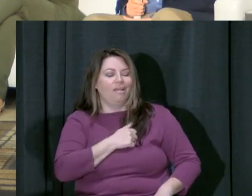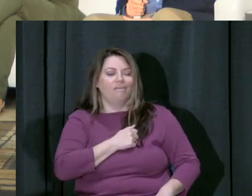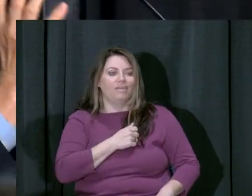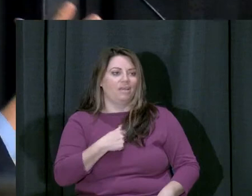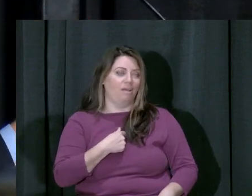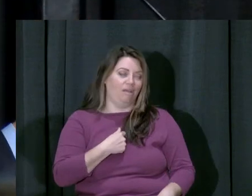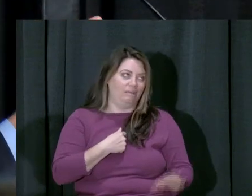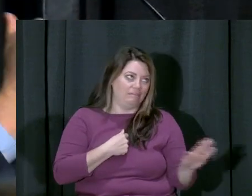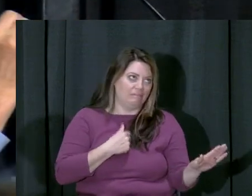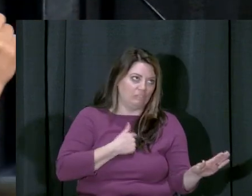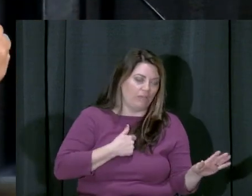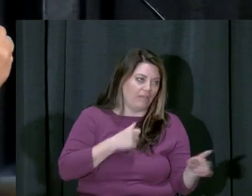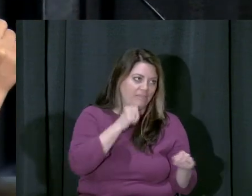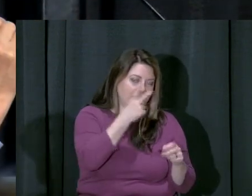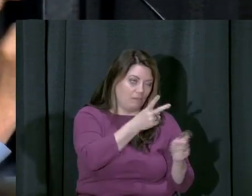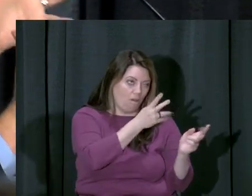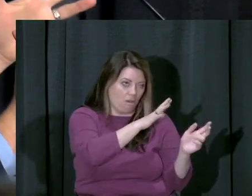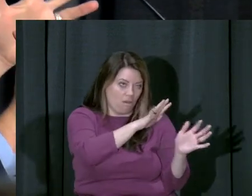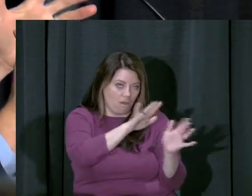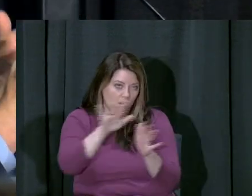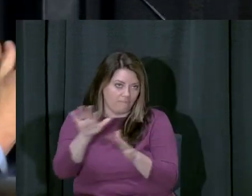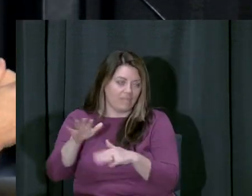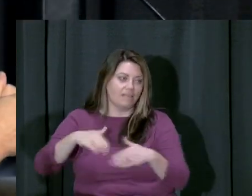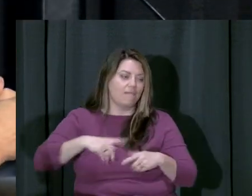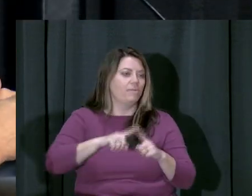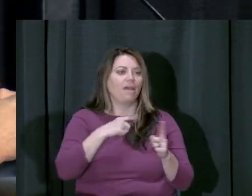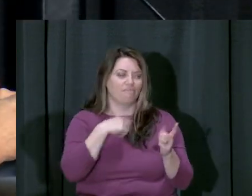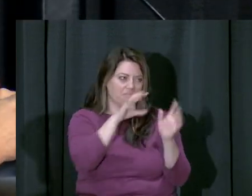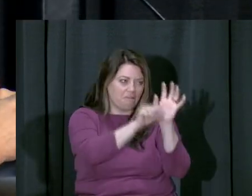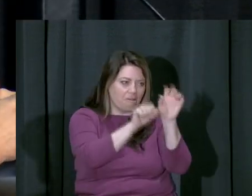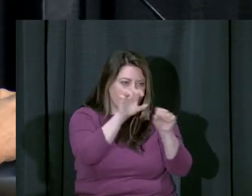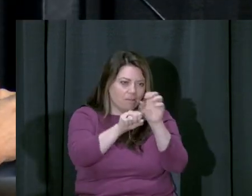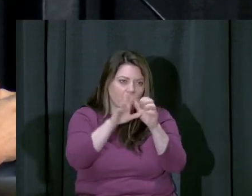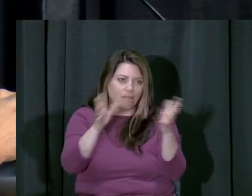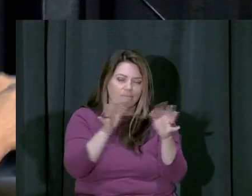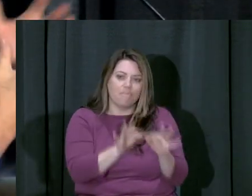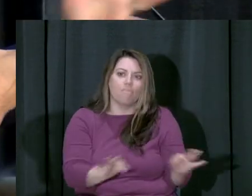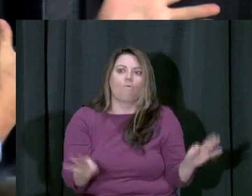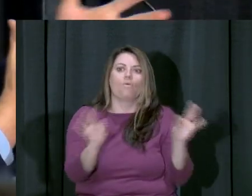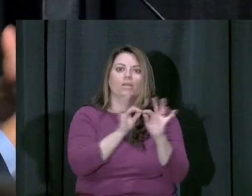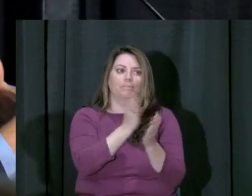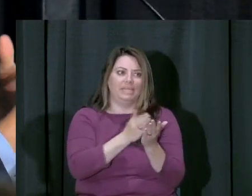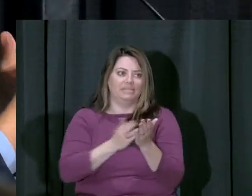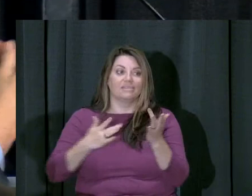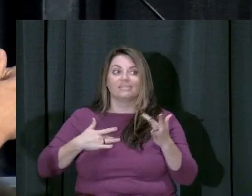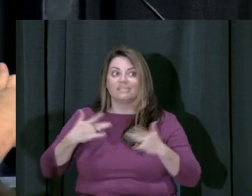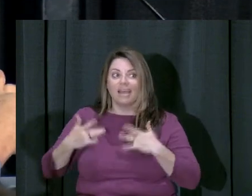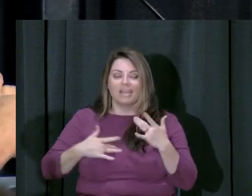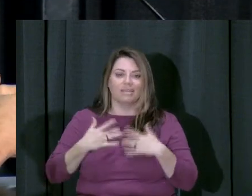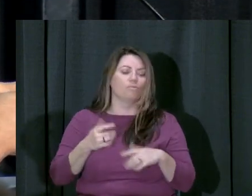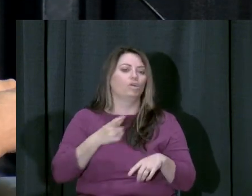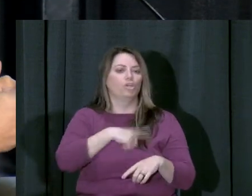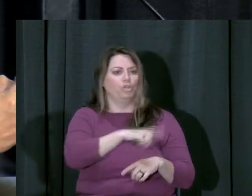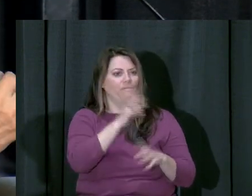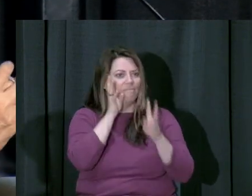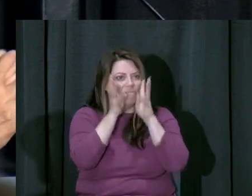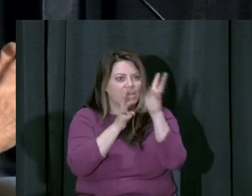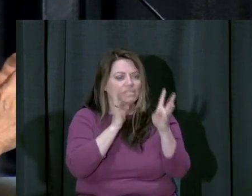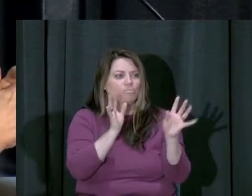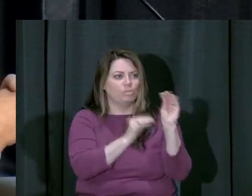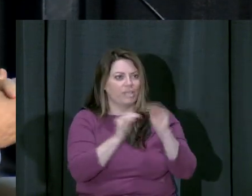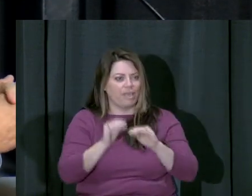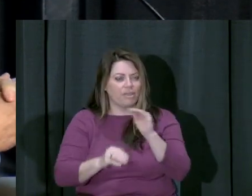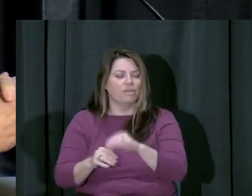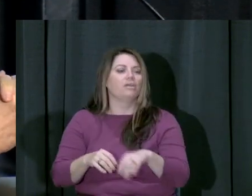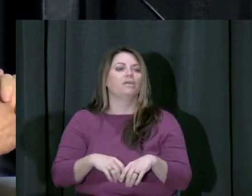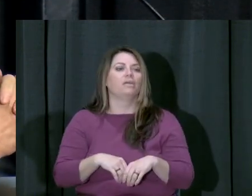I haven't seen all of it yet, but I've caught a lot of pieces that were really important. Very exciting, you and Vint put together, Vint Cerf.